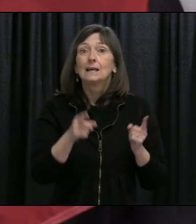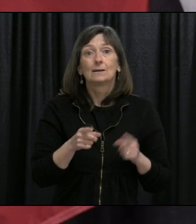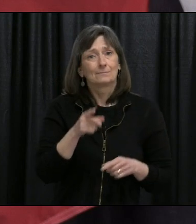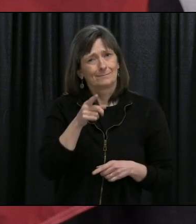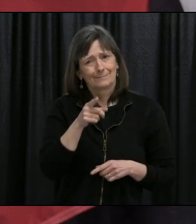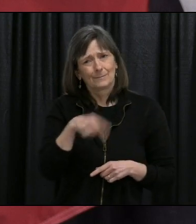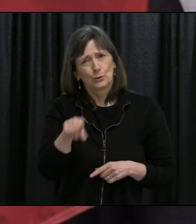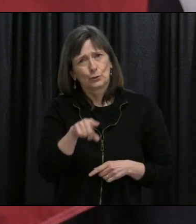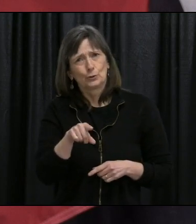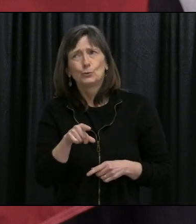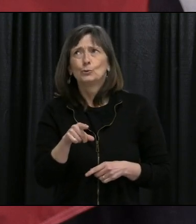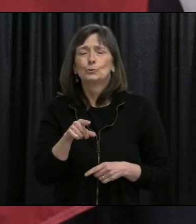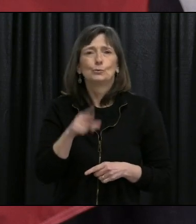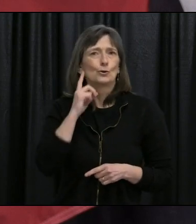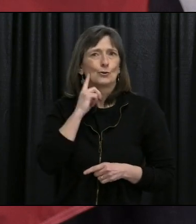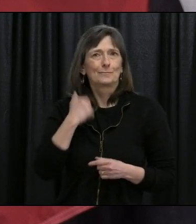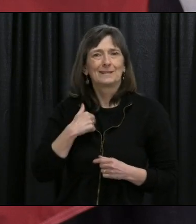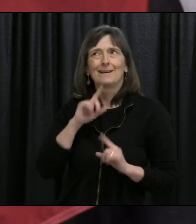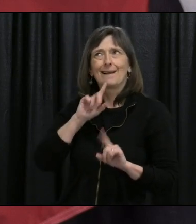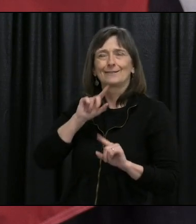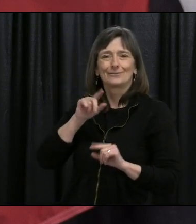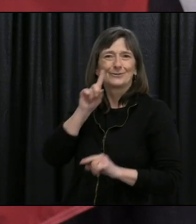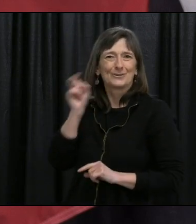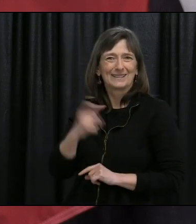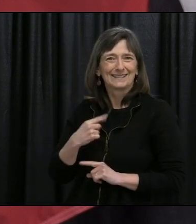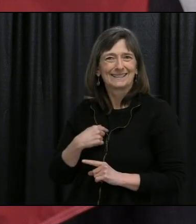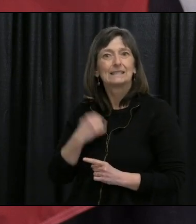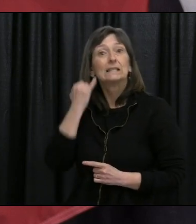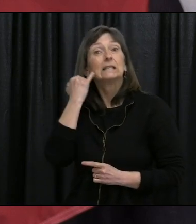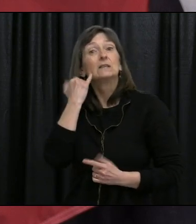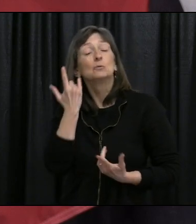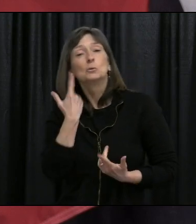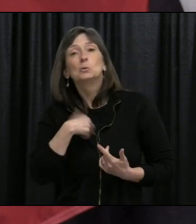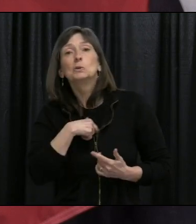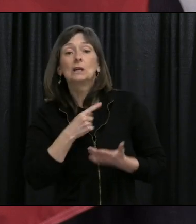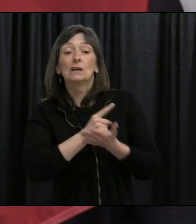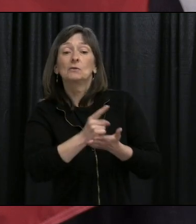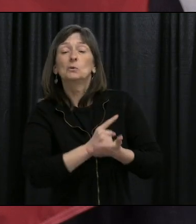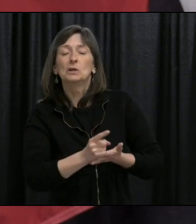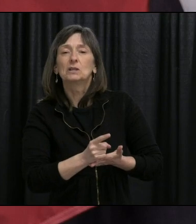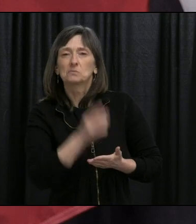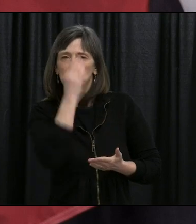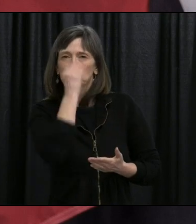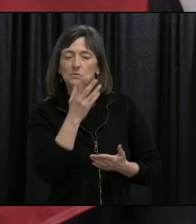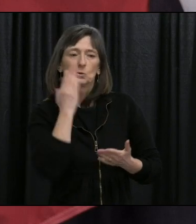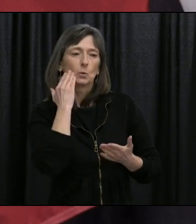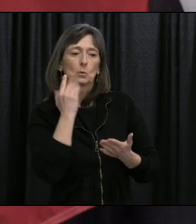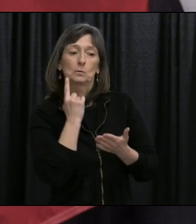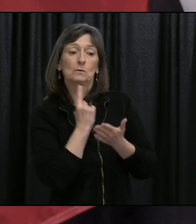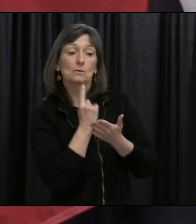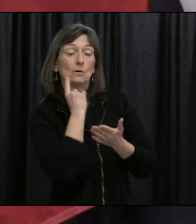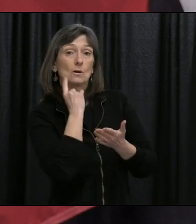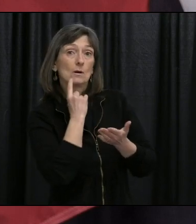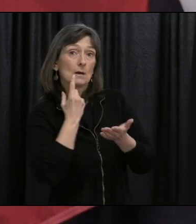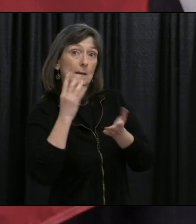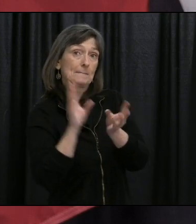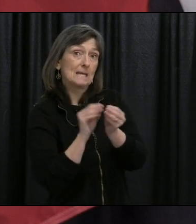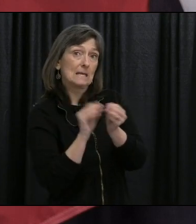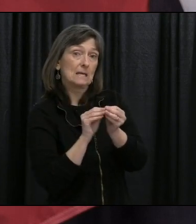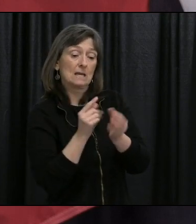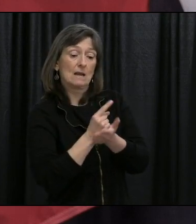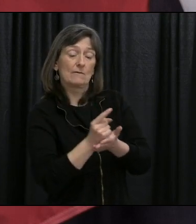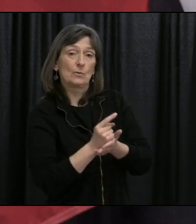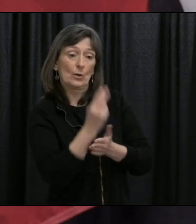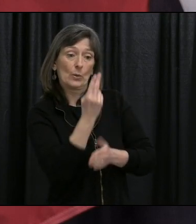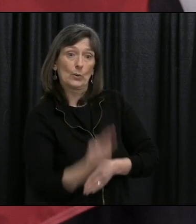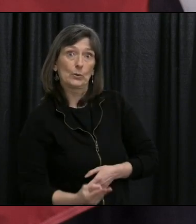and as in questions, is that we're on a call with the federal government every week, and there it is where we raise issues that affect